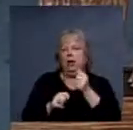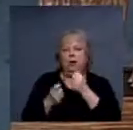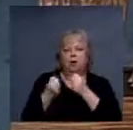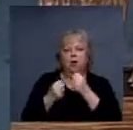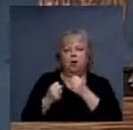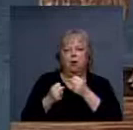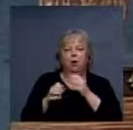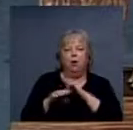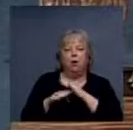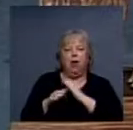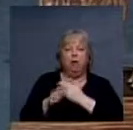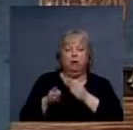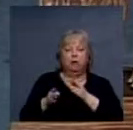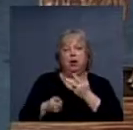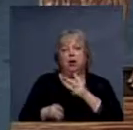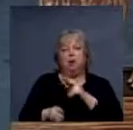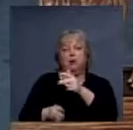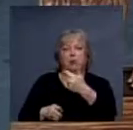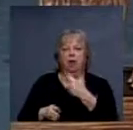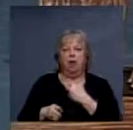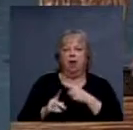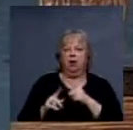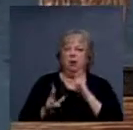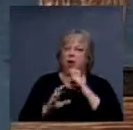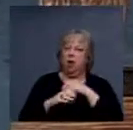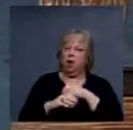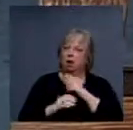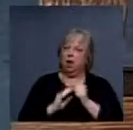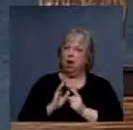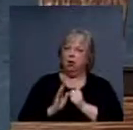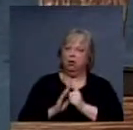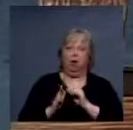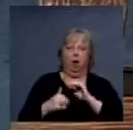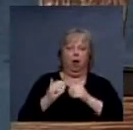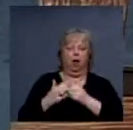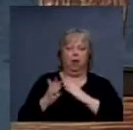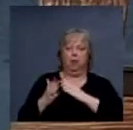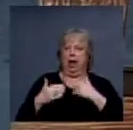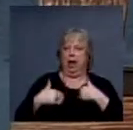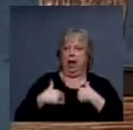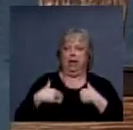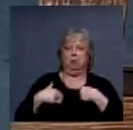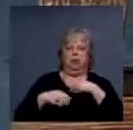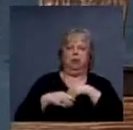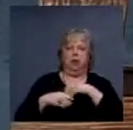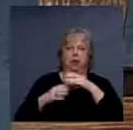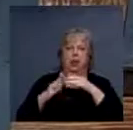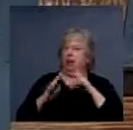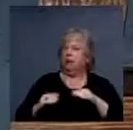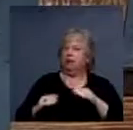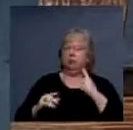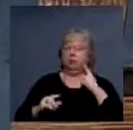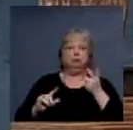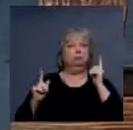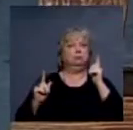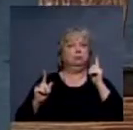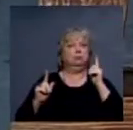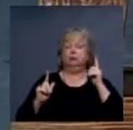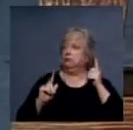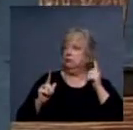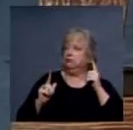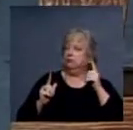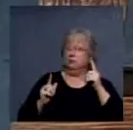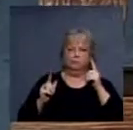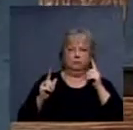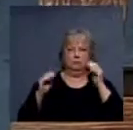street at odd hours, all of my animals in the house, you know, they're alerted